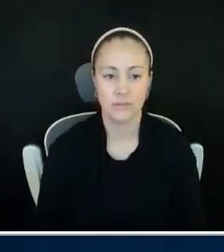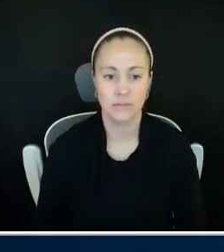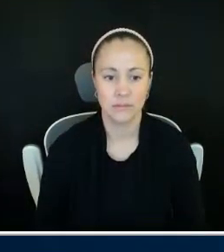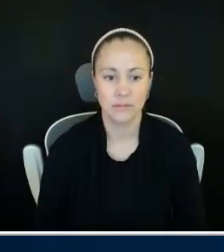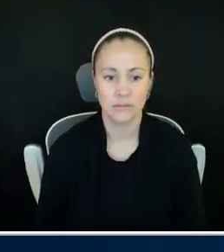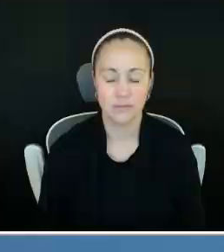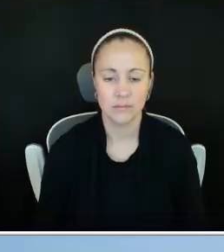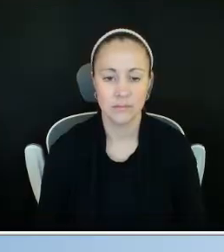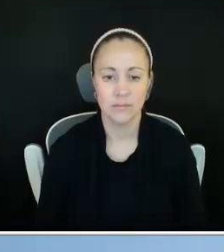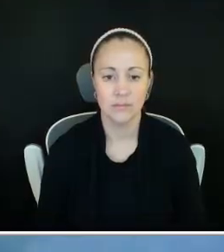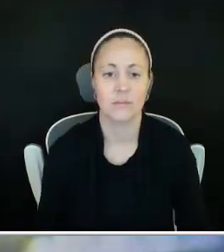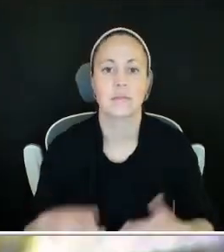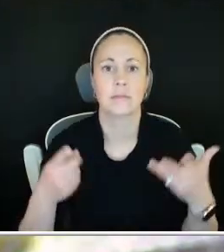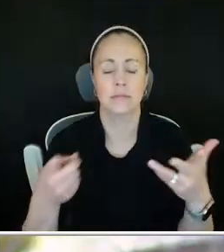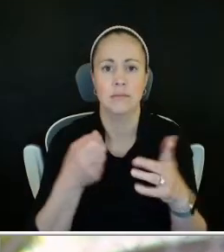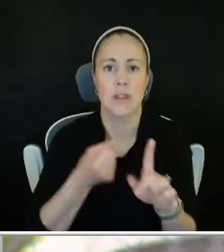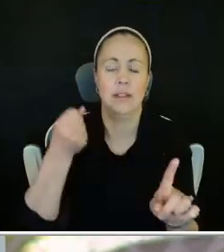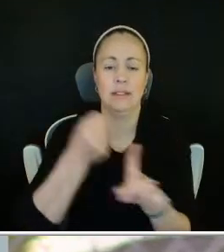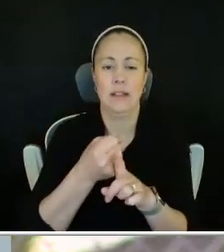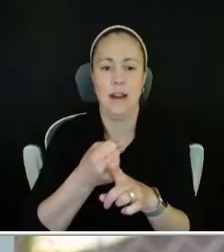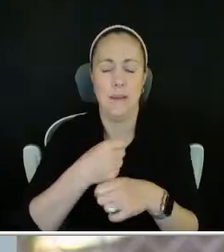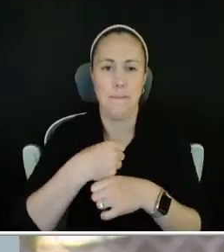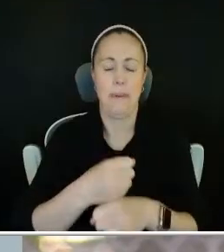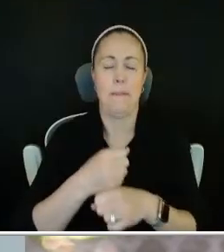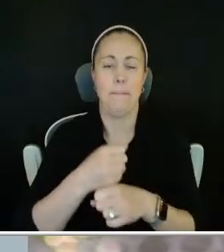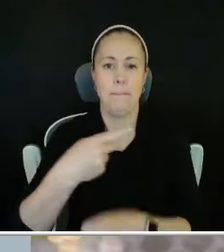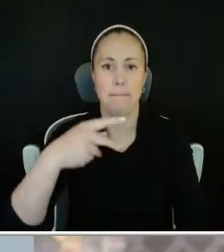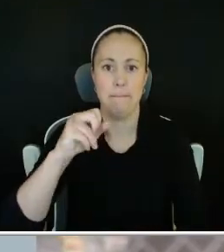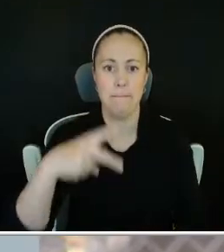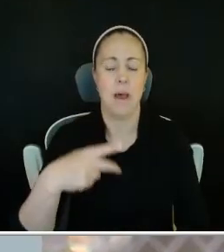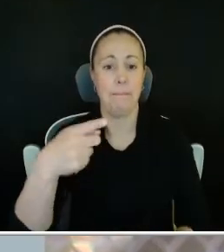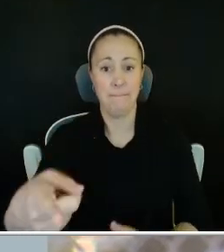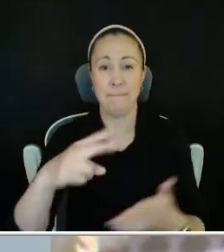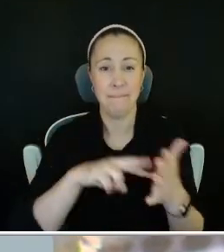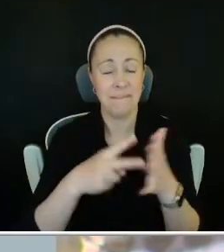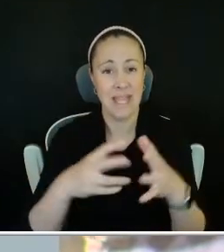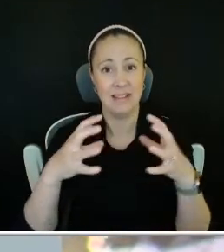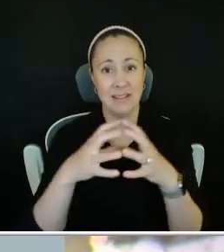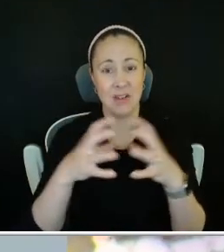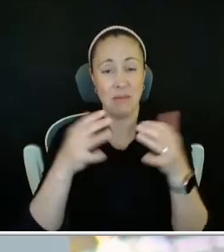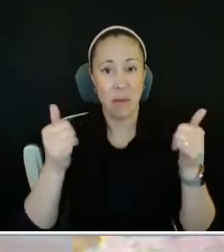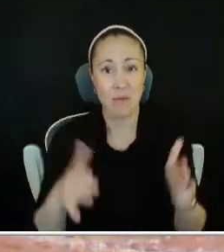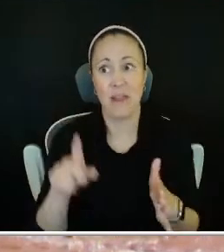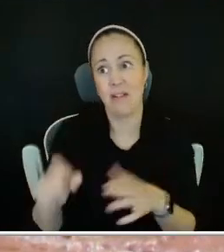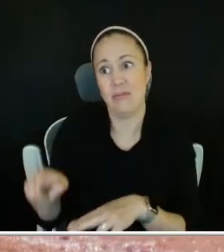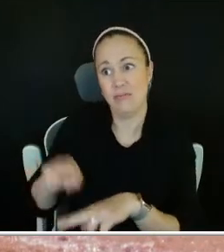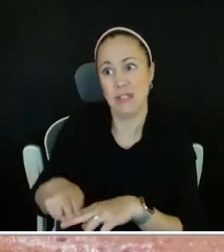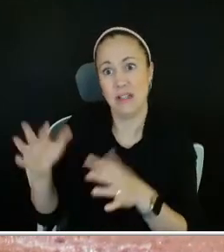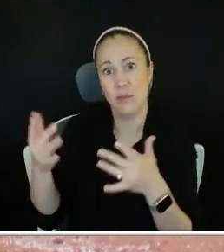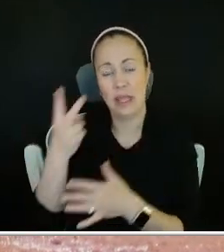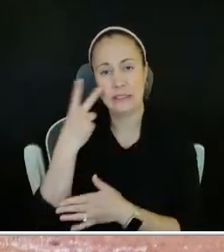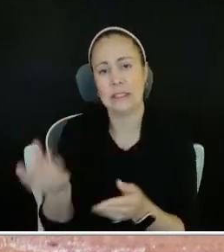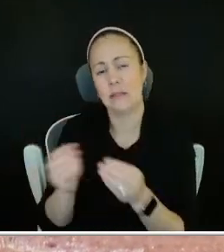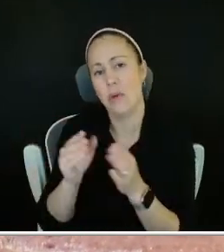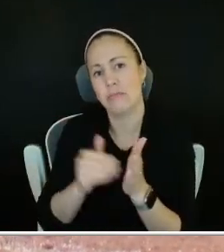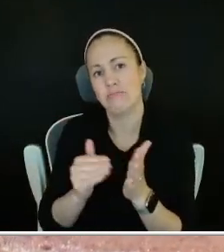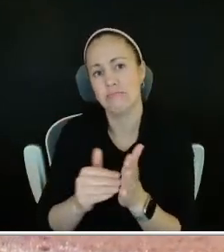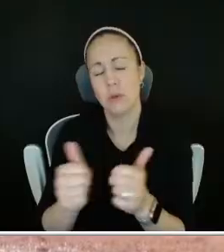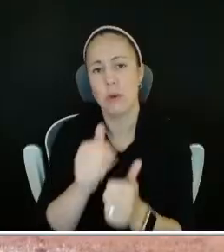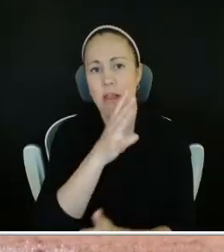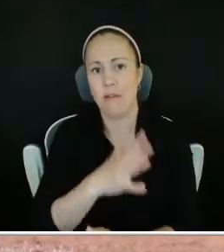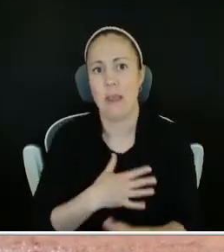A sudden pop sidelined a softball player with an injury we're seeing more of in female athletes. Coming up, we explain the procedure and